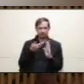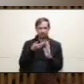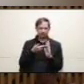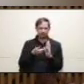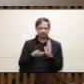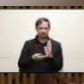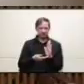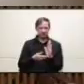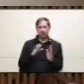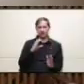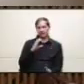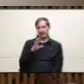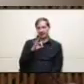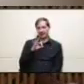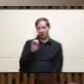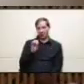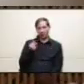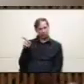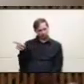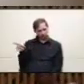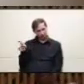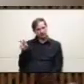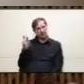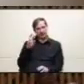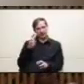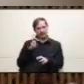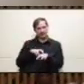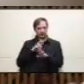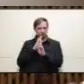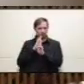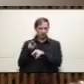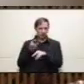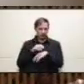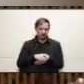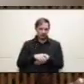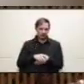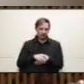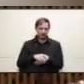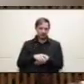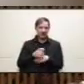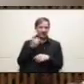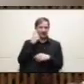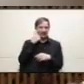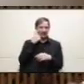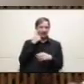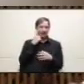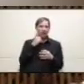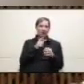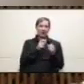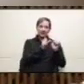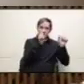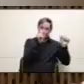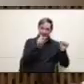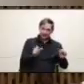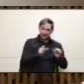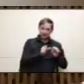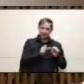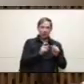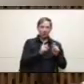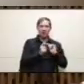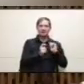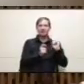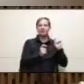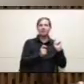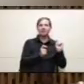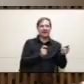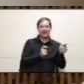the CFO on the issue of other and salaries is something that was just on paper, but on the system, you cannot spend without a budget